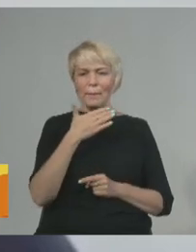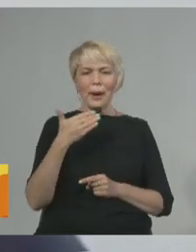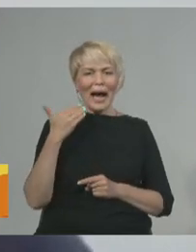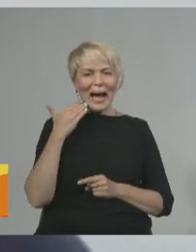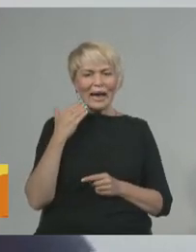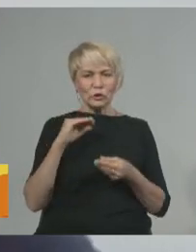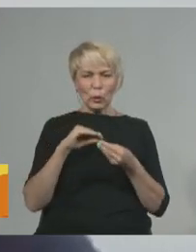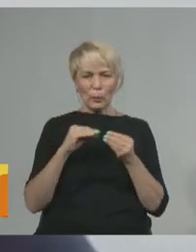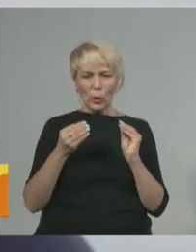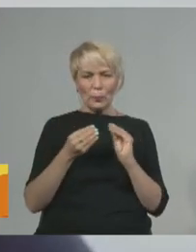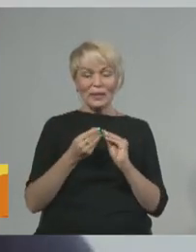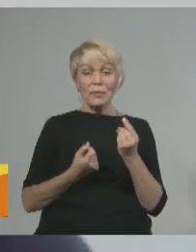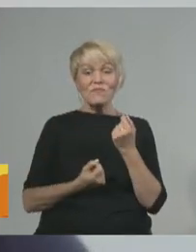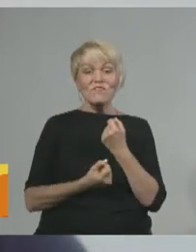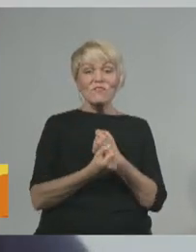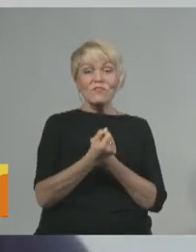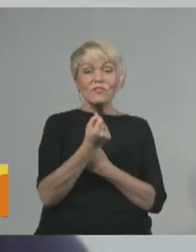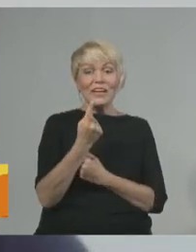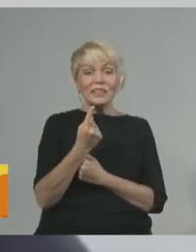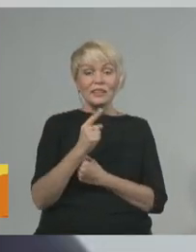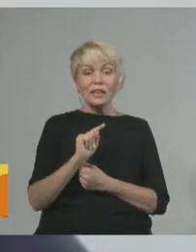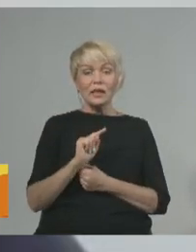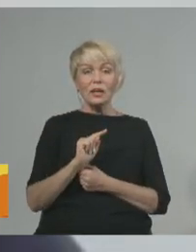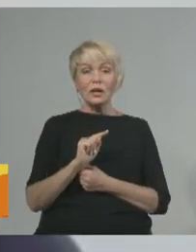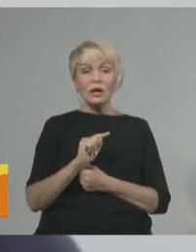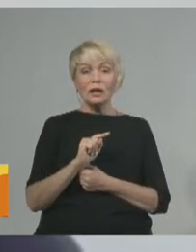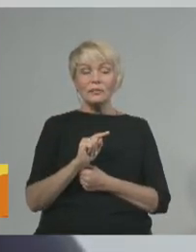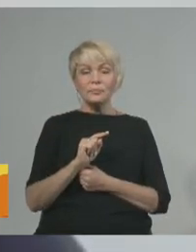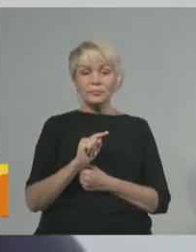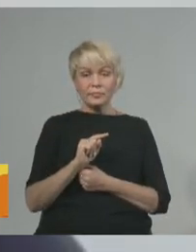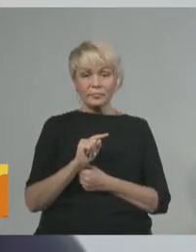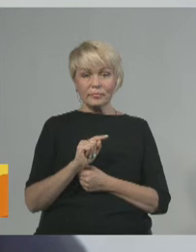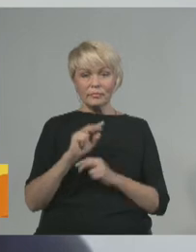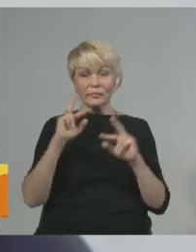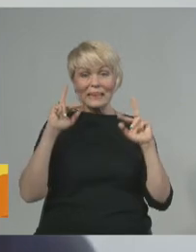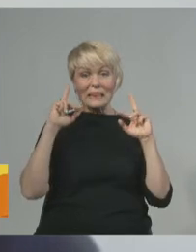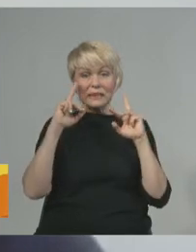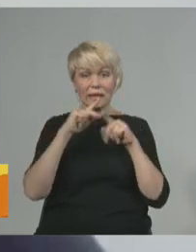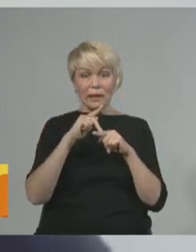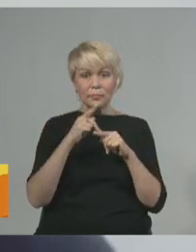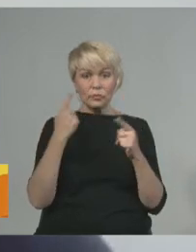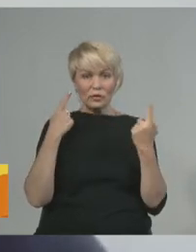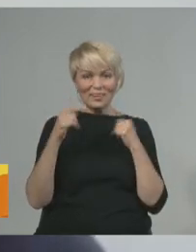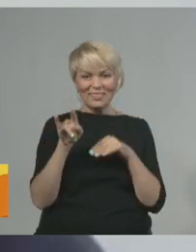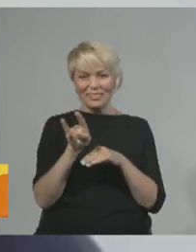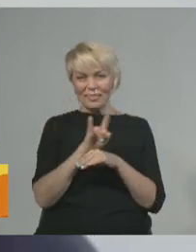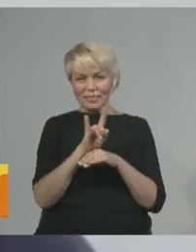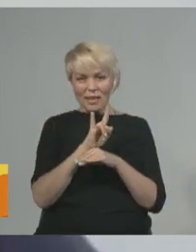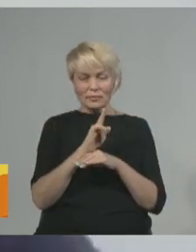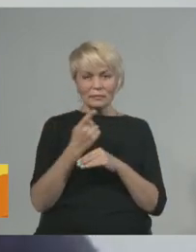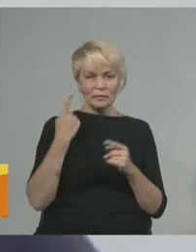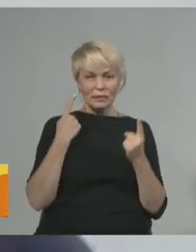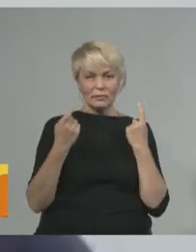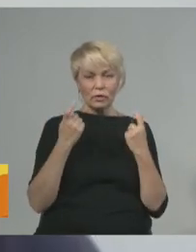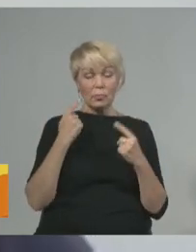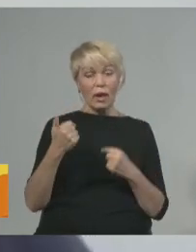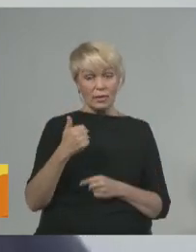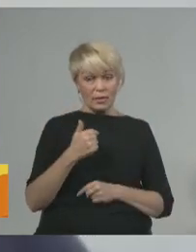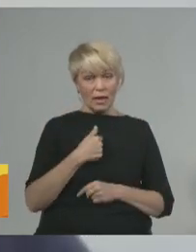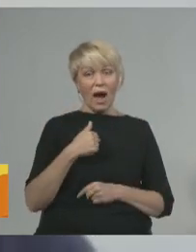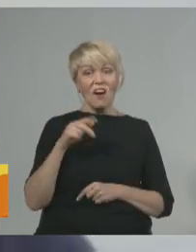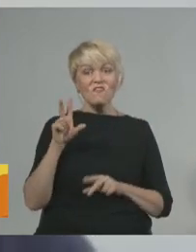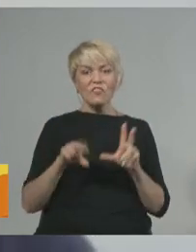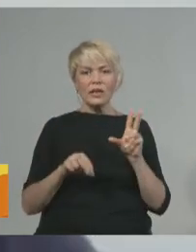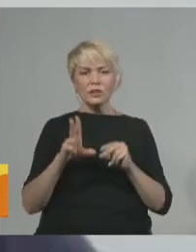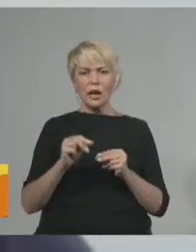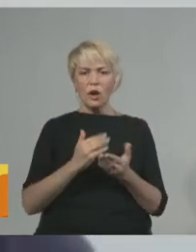of misinformation fake news spreading and things like that i think that there's a responsibility in